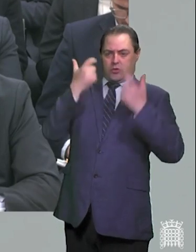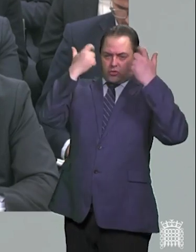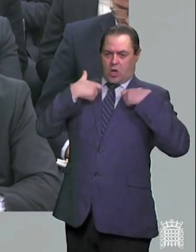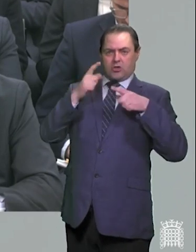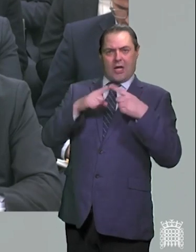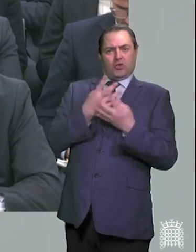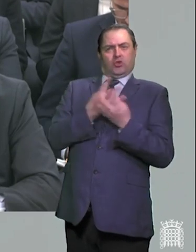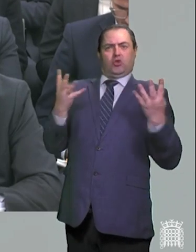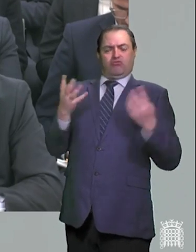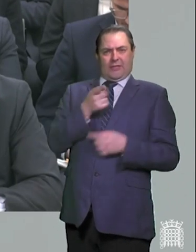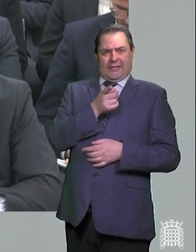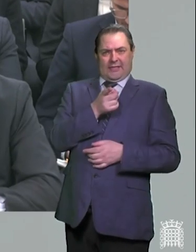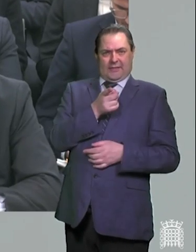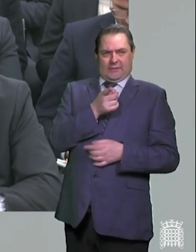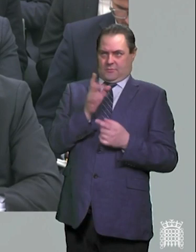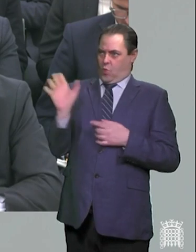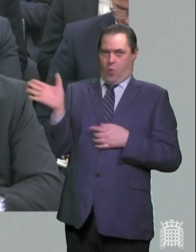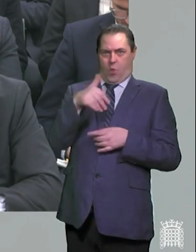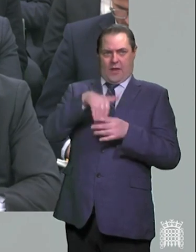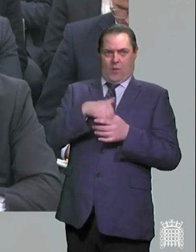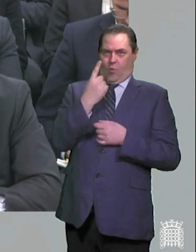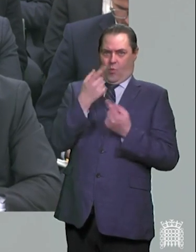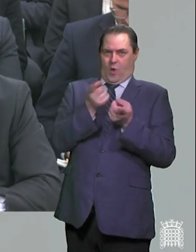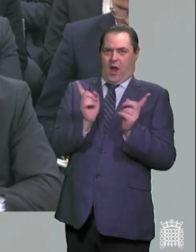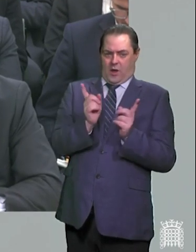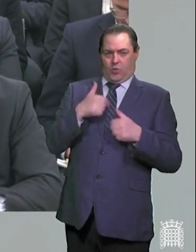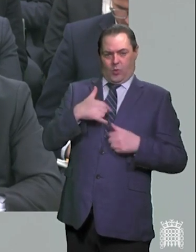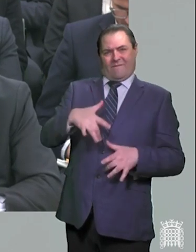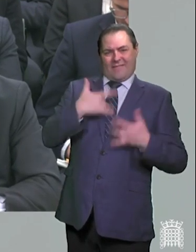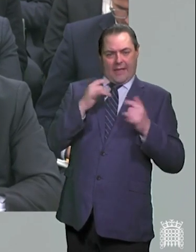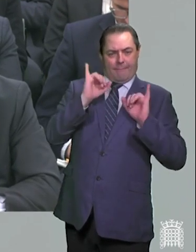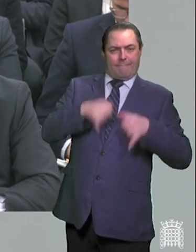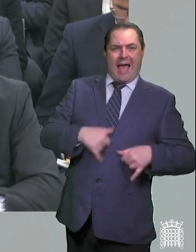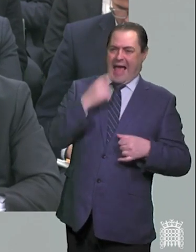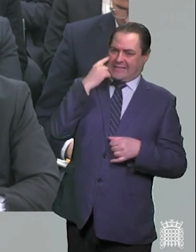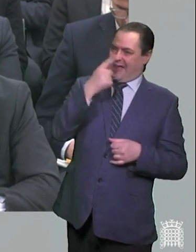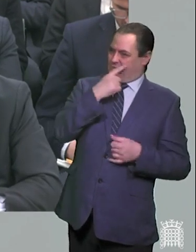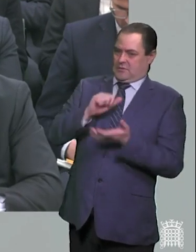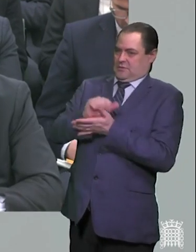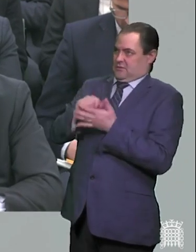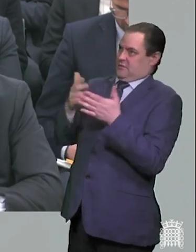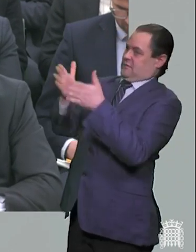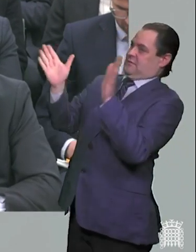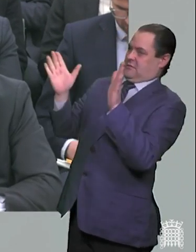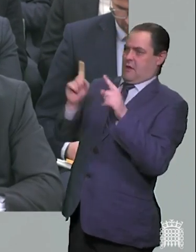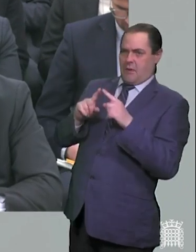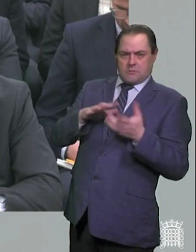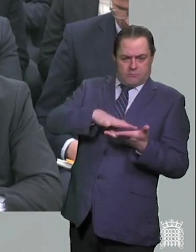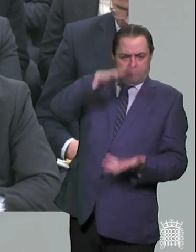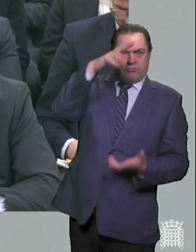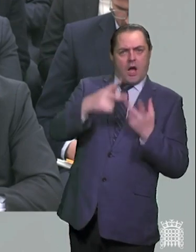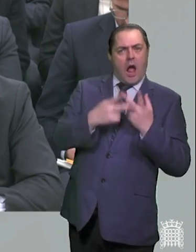has elected only to publish the evidence which it considers incriminating and not the evidence which I rely on and which answers